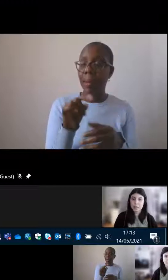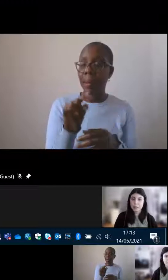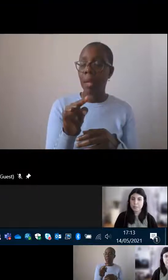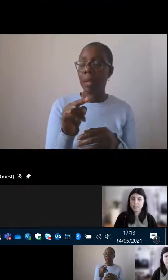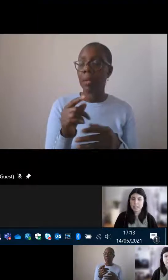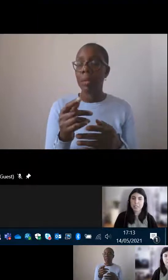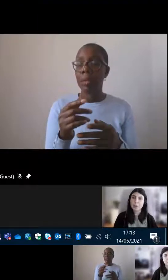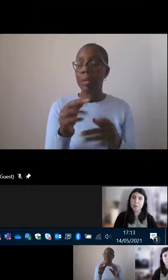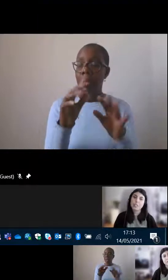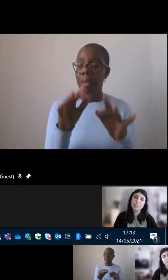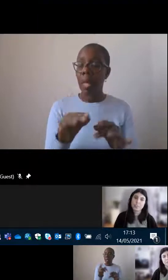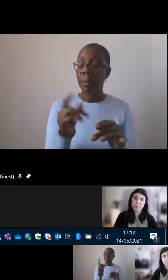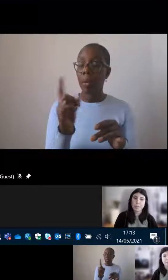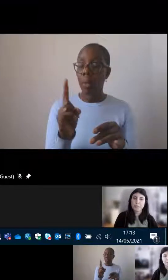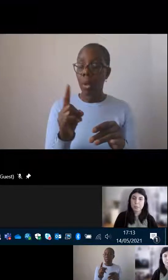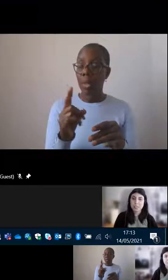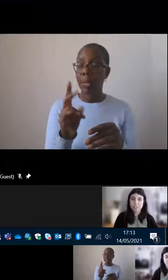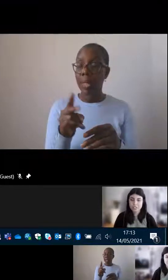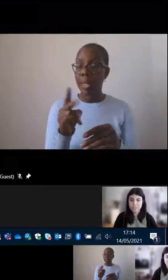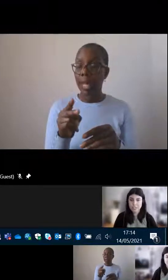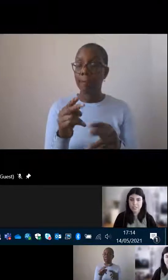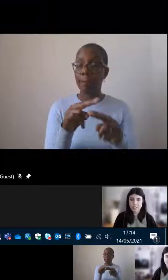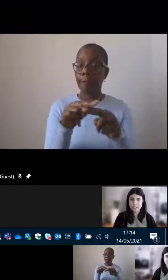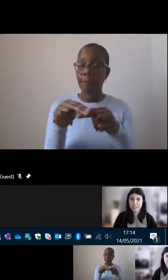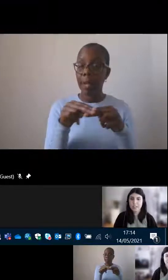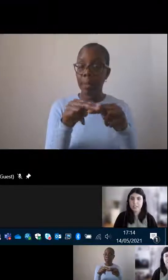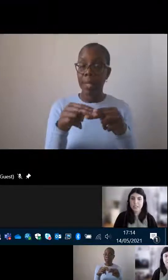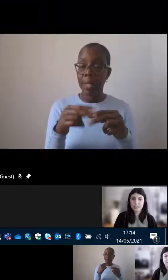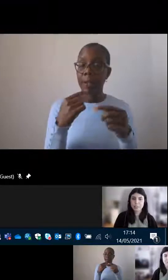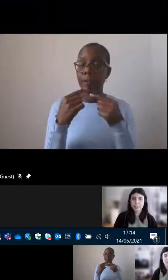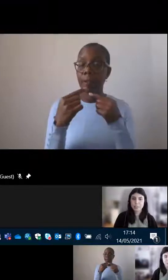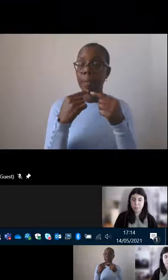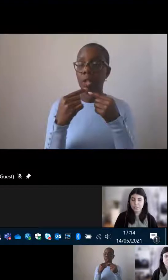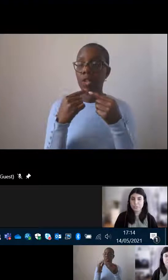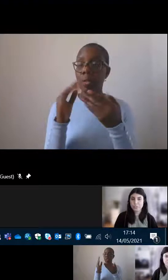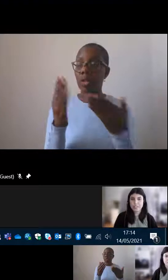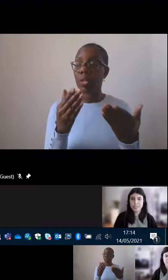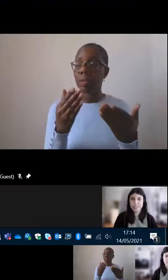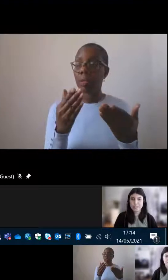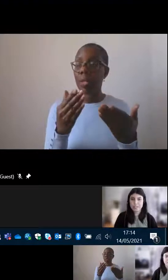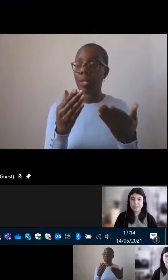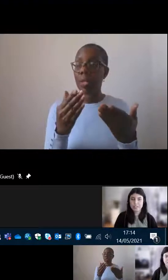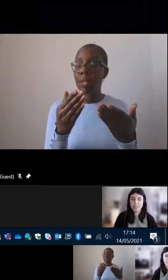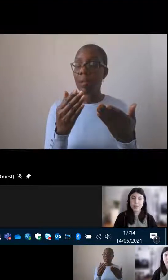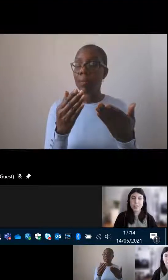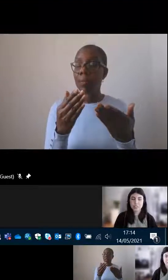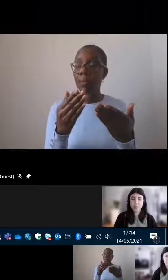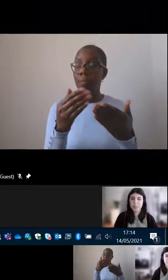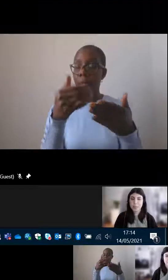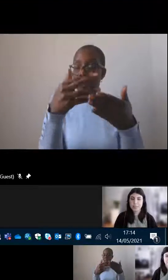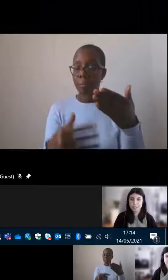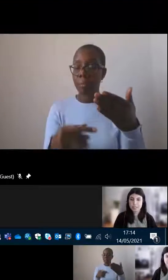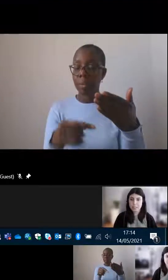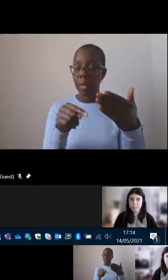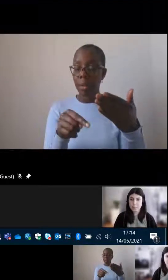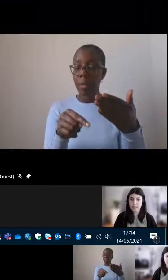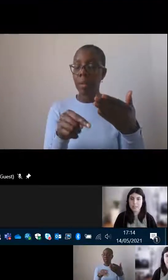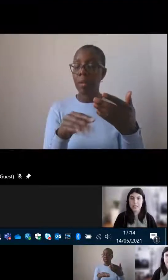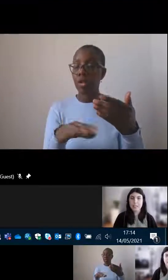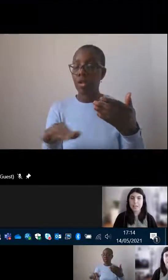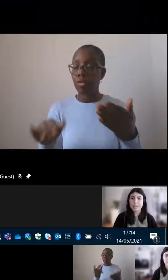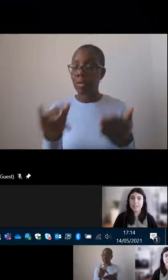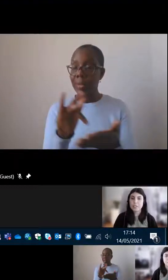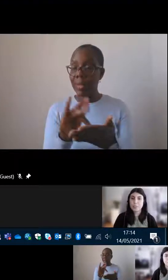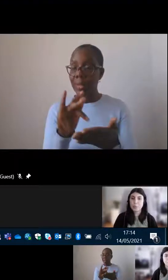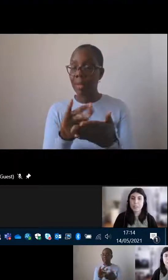in, again, go to the Family Information Service and go to the Children's Centres page, you'll be able to find this as